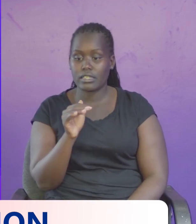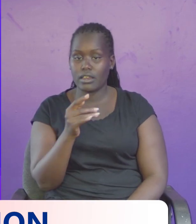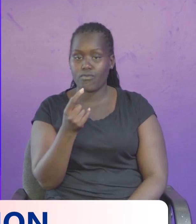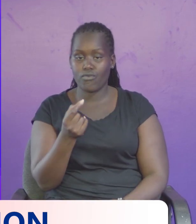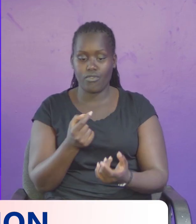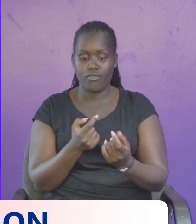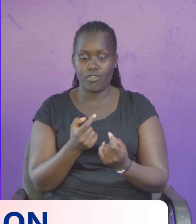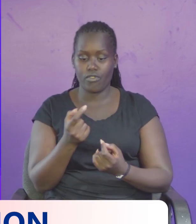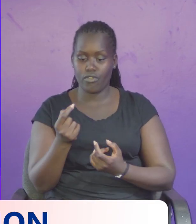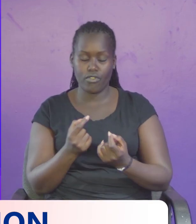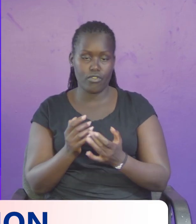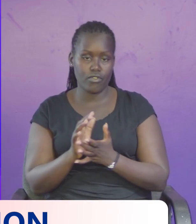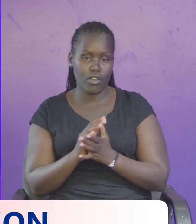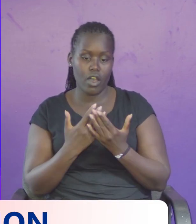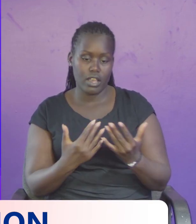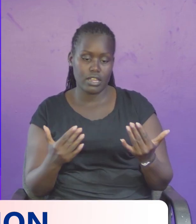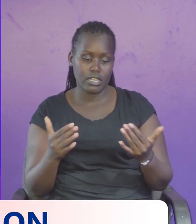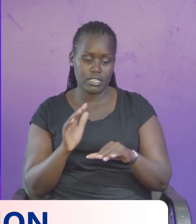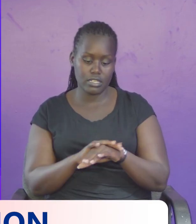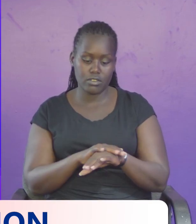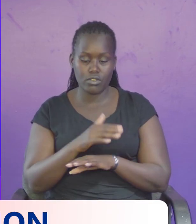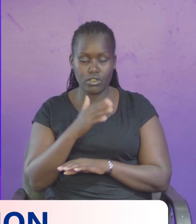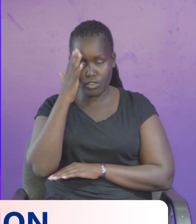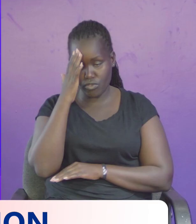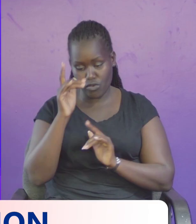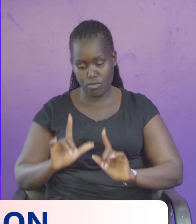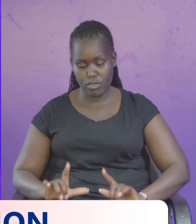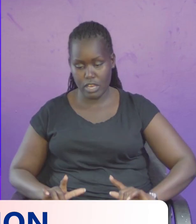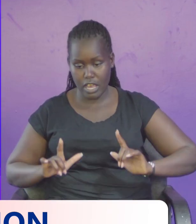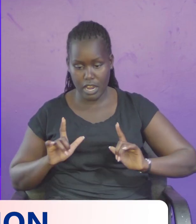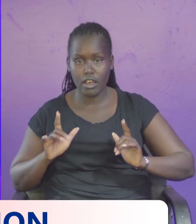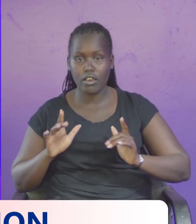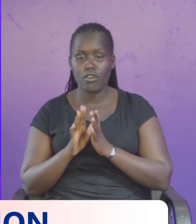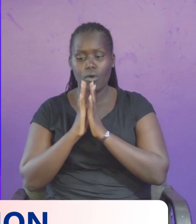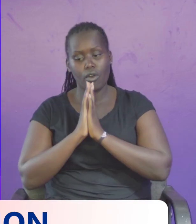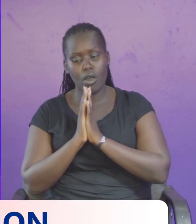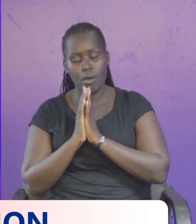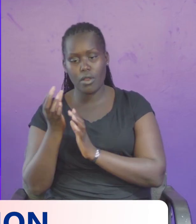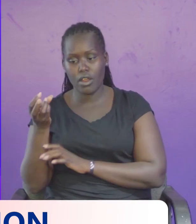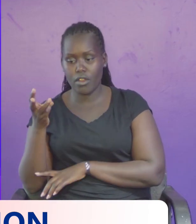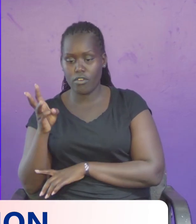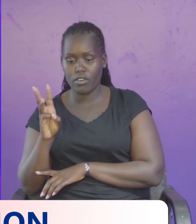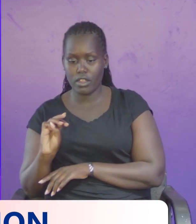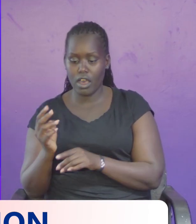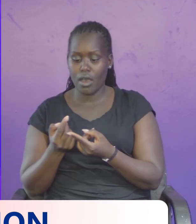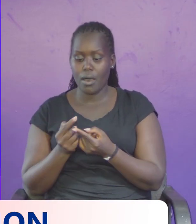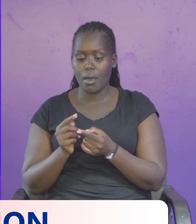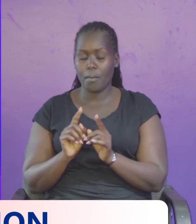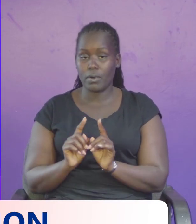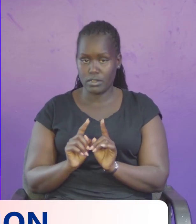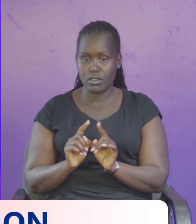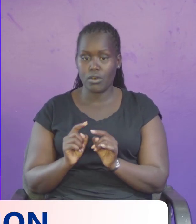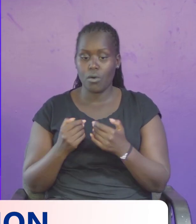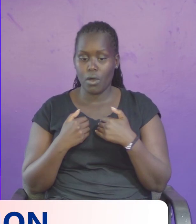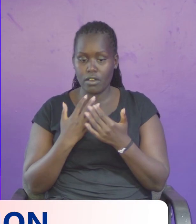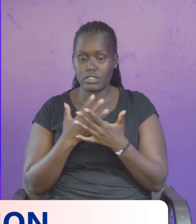things. It's so good to know that they are alive. We literally prayed for them. Yes, we did. But then there is